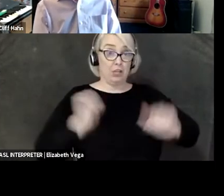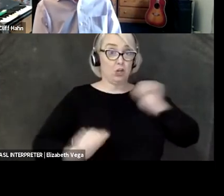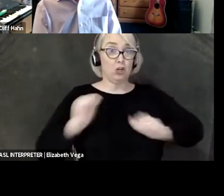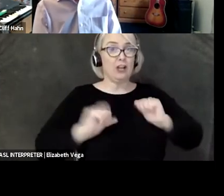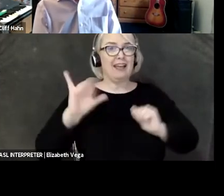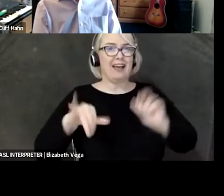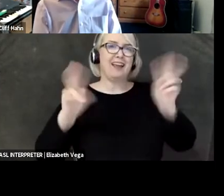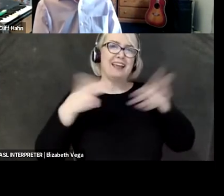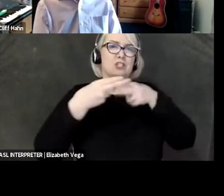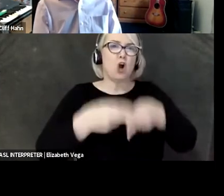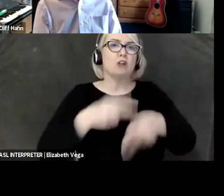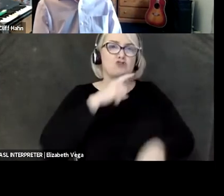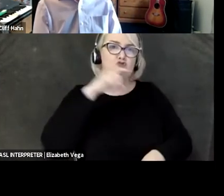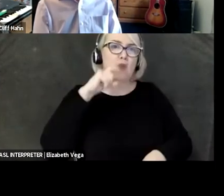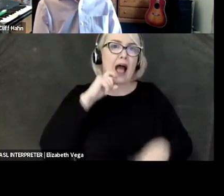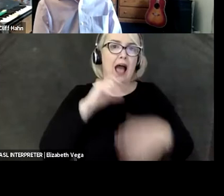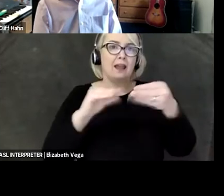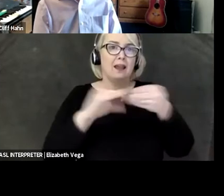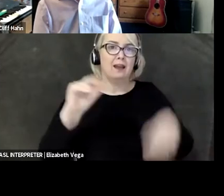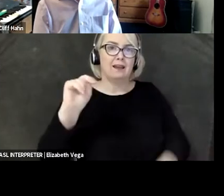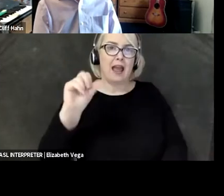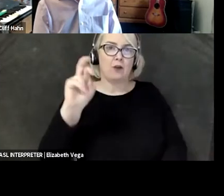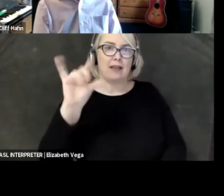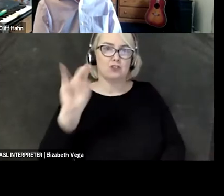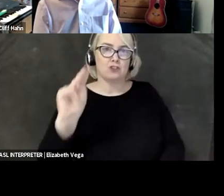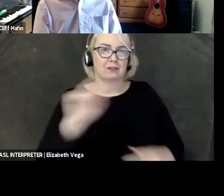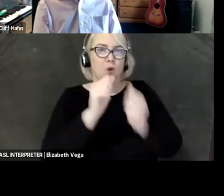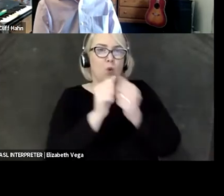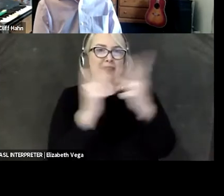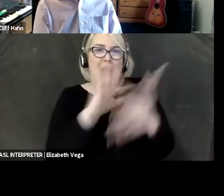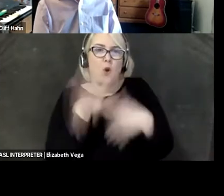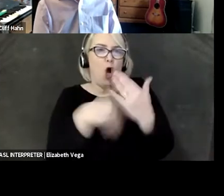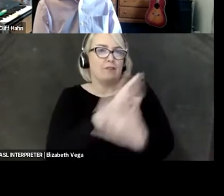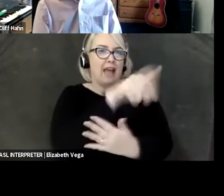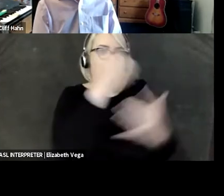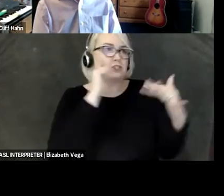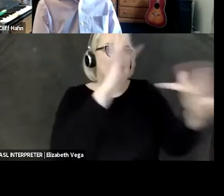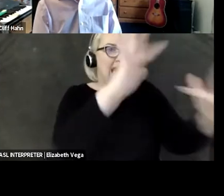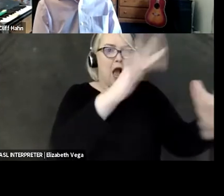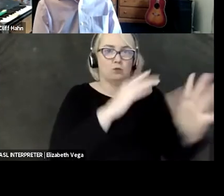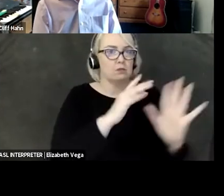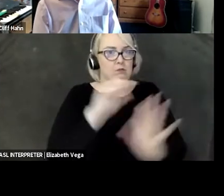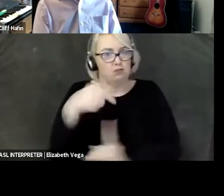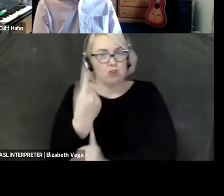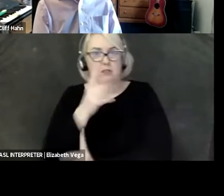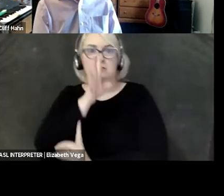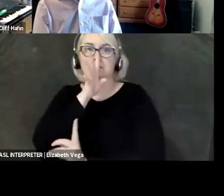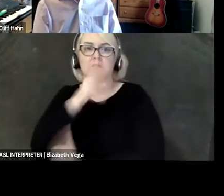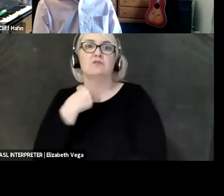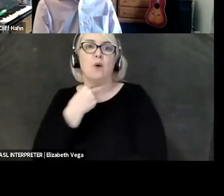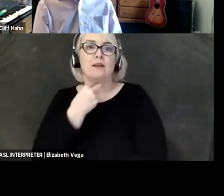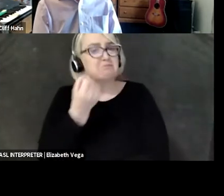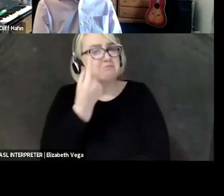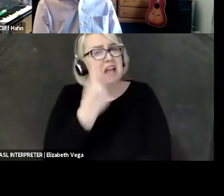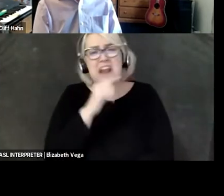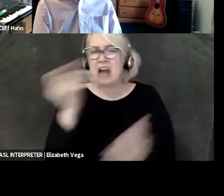narration and mm-hmm. you know, it's not going to be, you know, so not everybody's going to want to do that. But I think, again, you